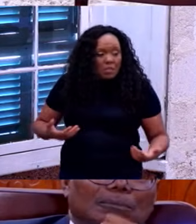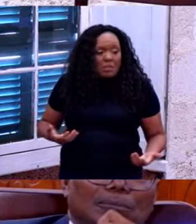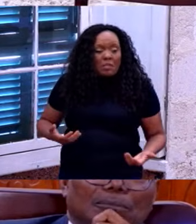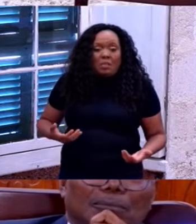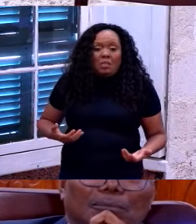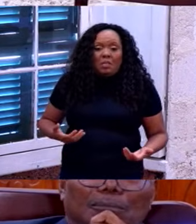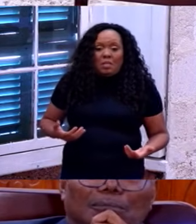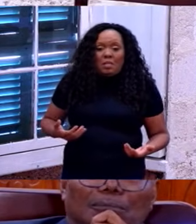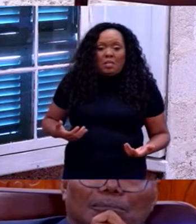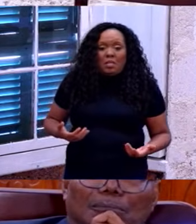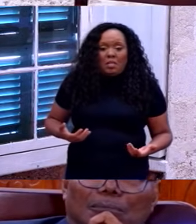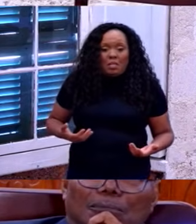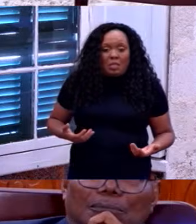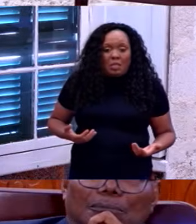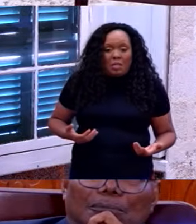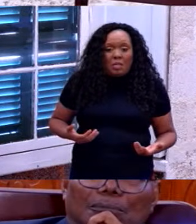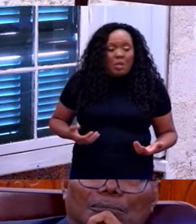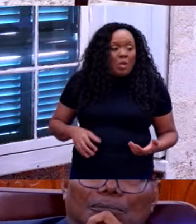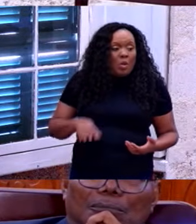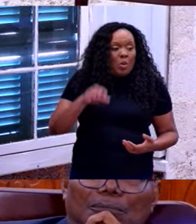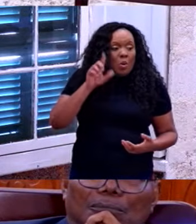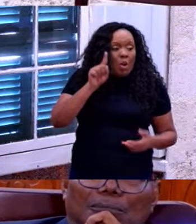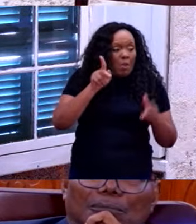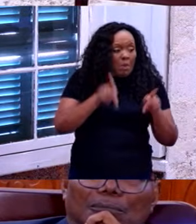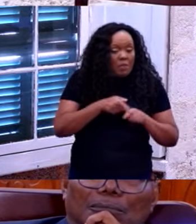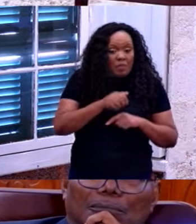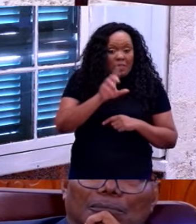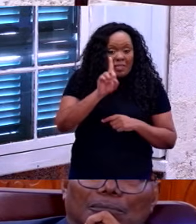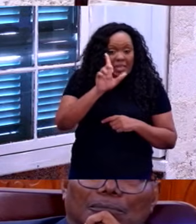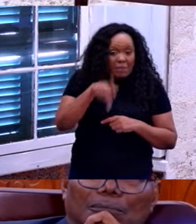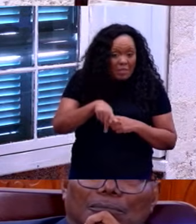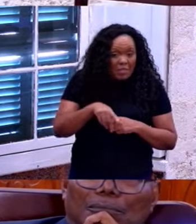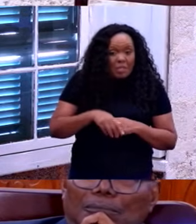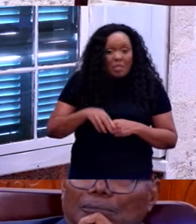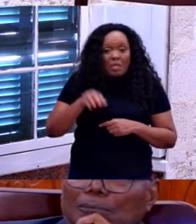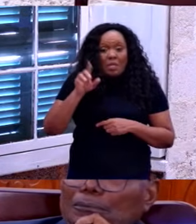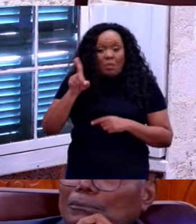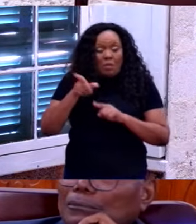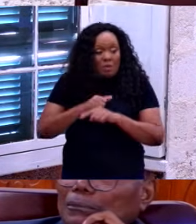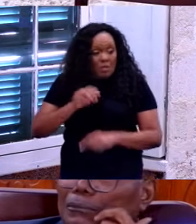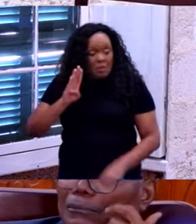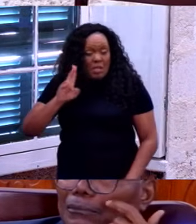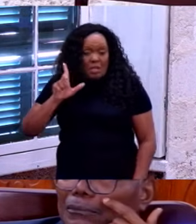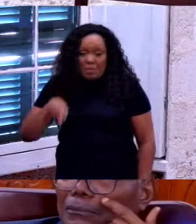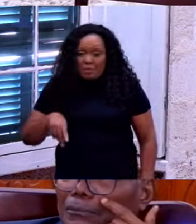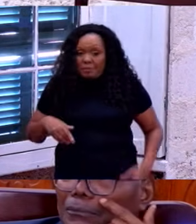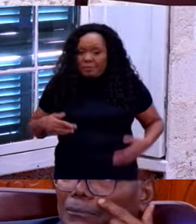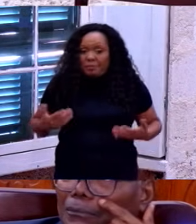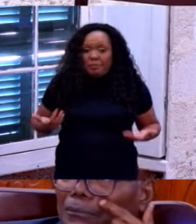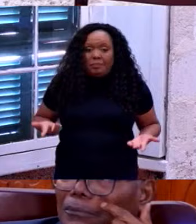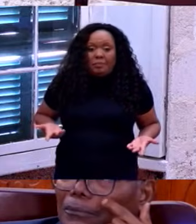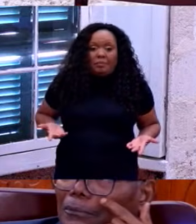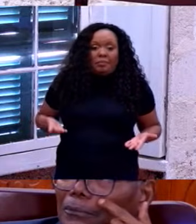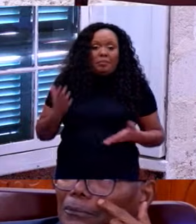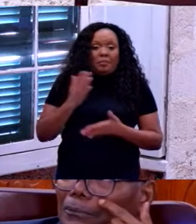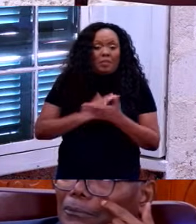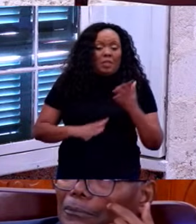two people, one came from the Democratic Labour Party, and one came from the Barbados Labour Party. Some people may not